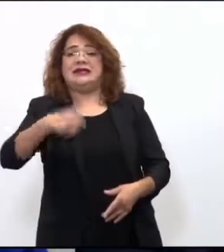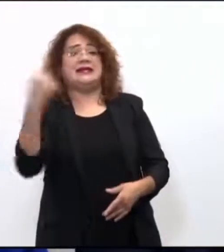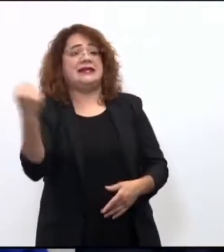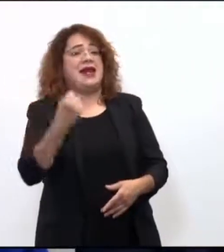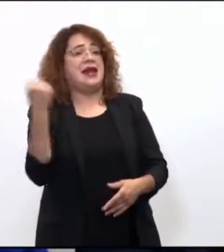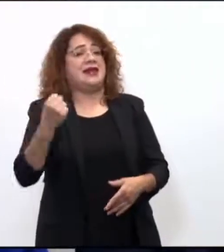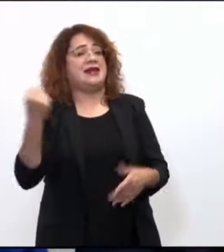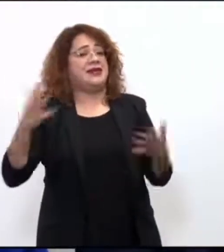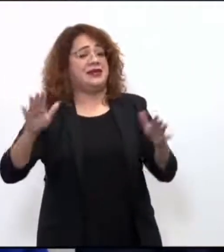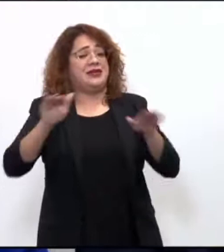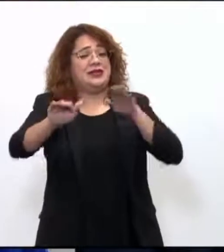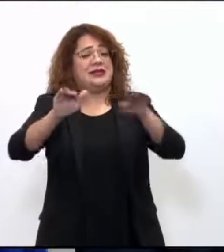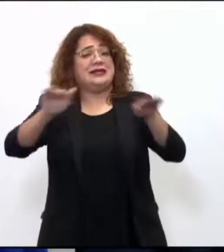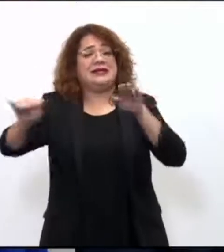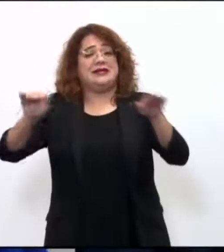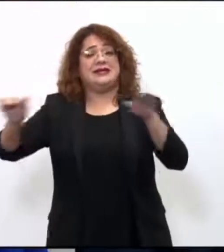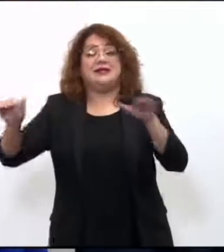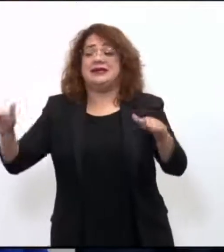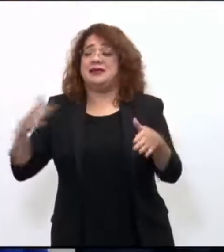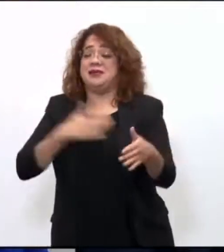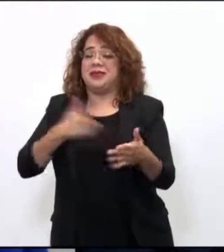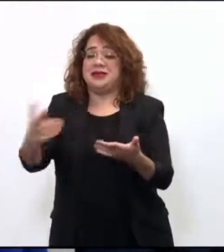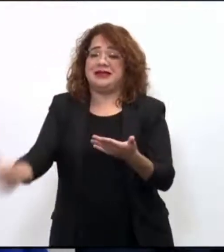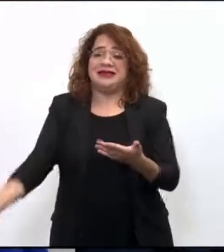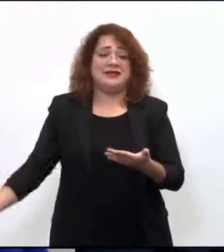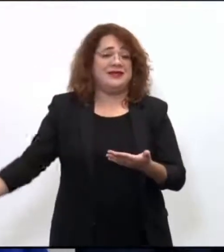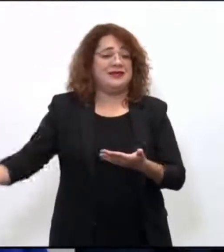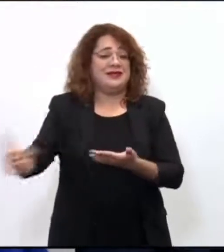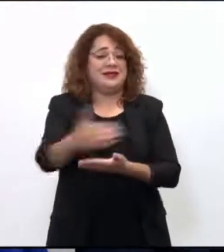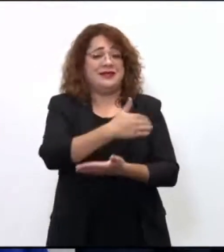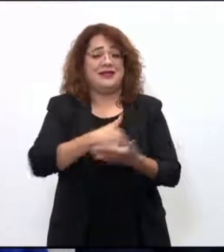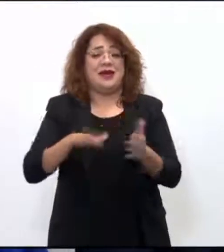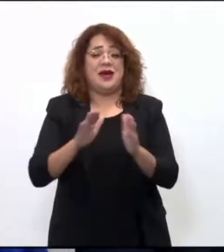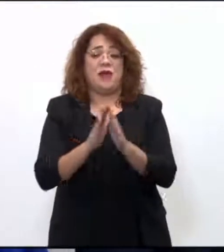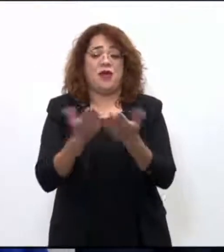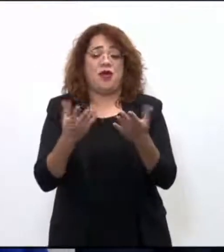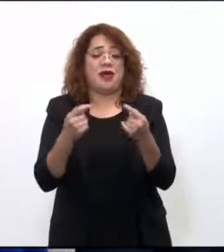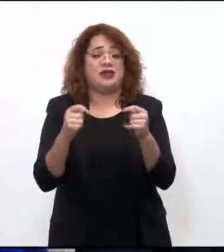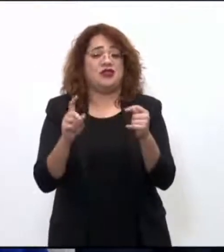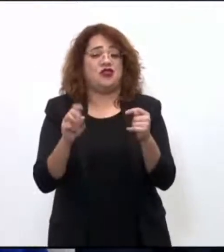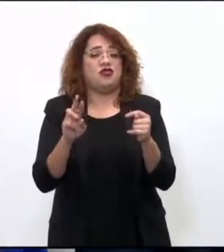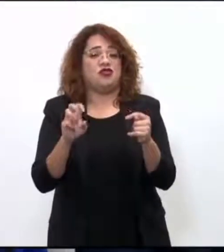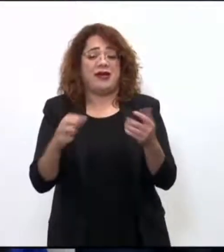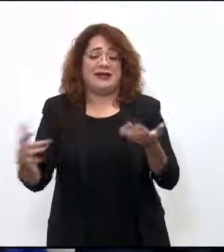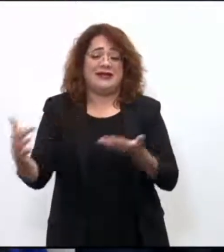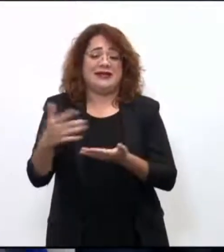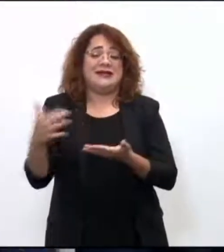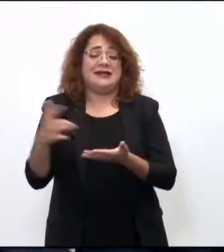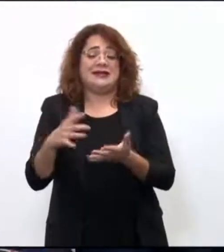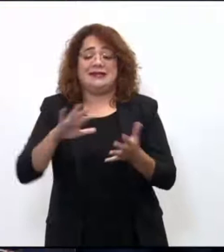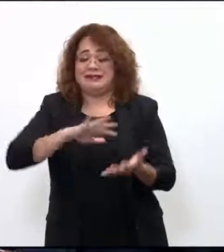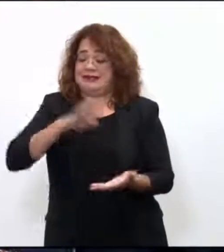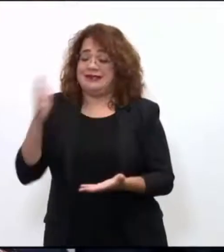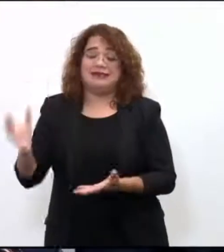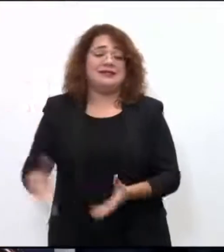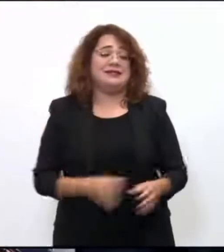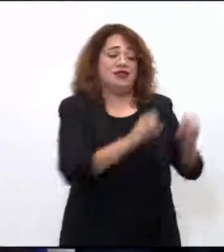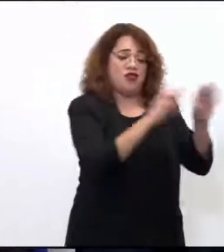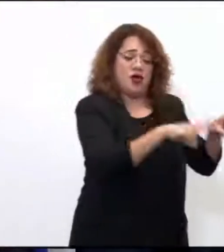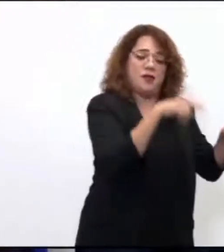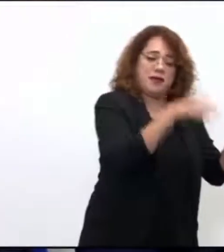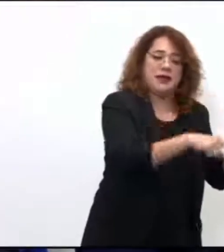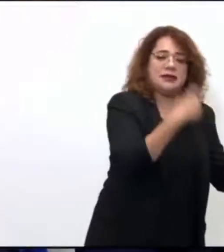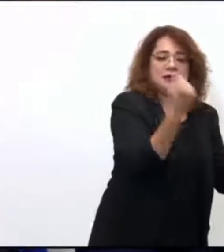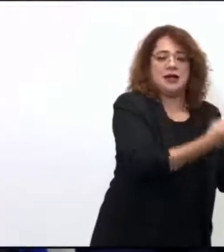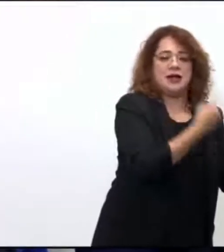drive, so that we can get everything into the center. So thank you again. And I want to turn this over to Dr. Davis, who will also give an